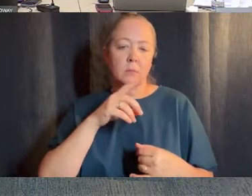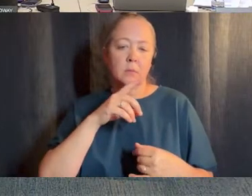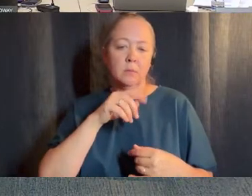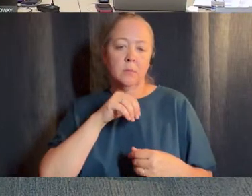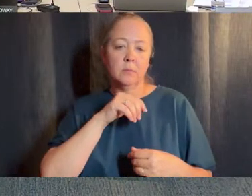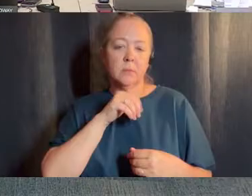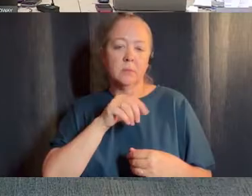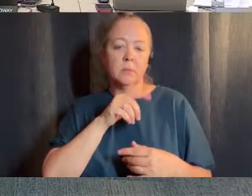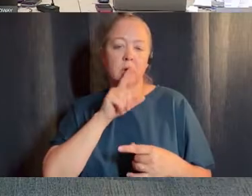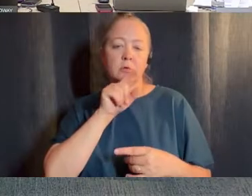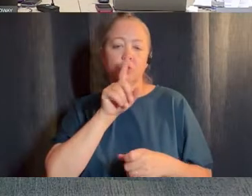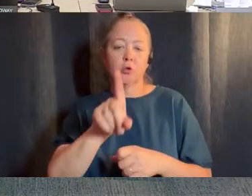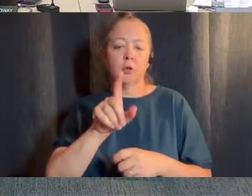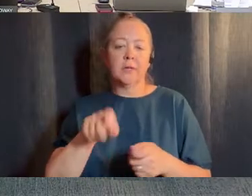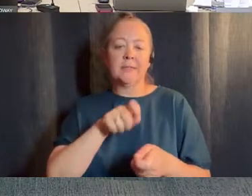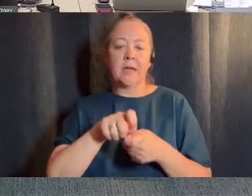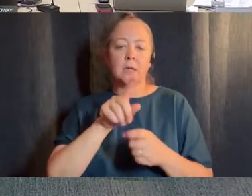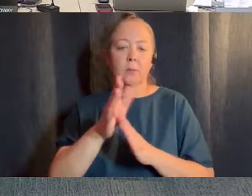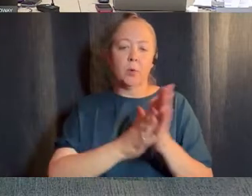petty.